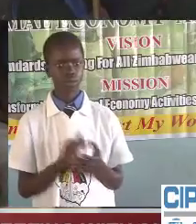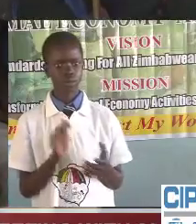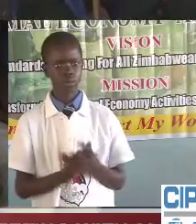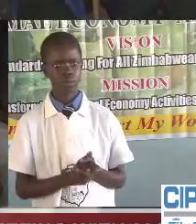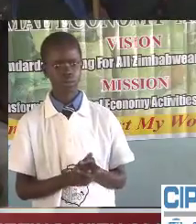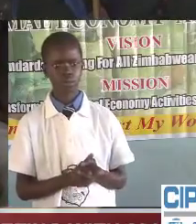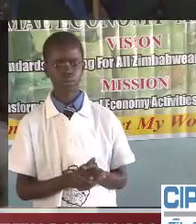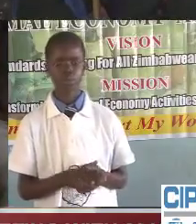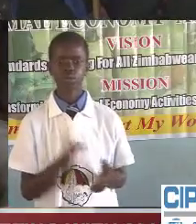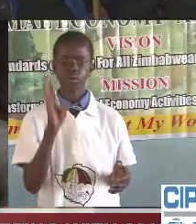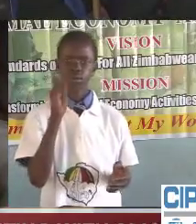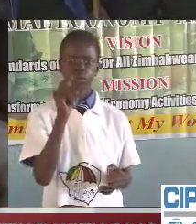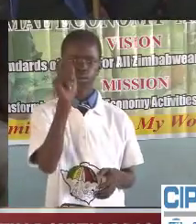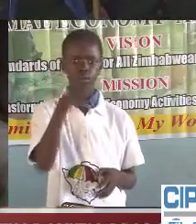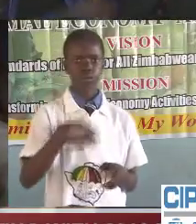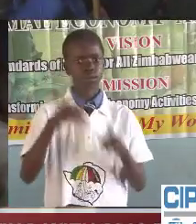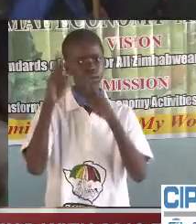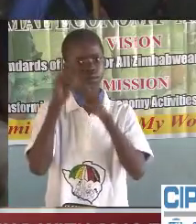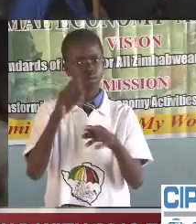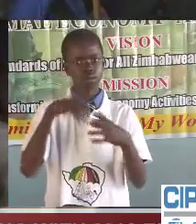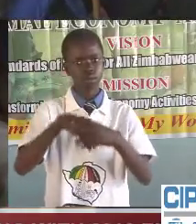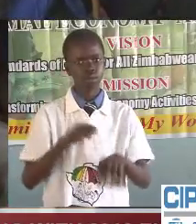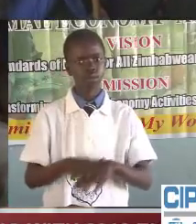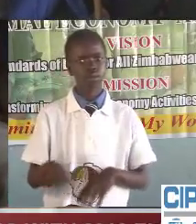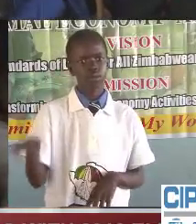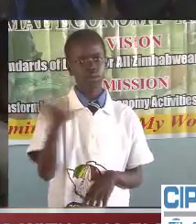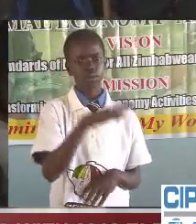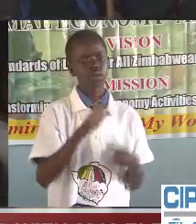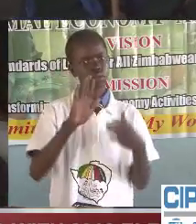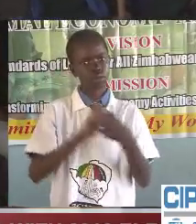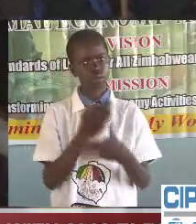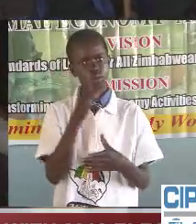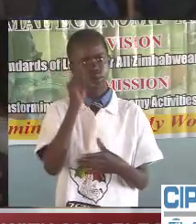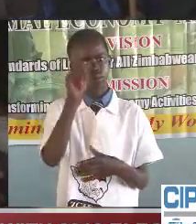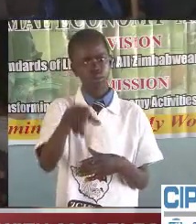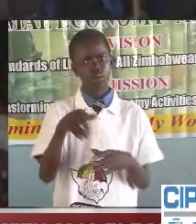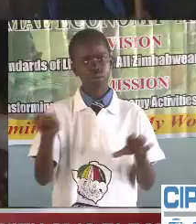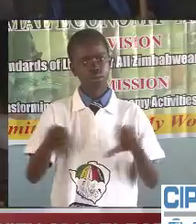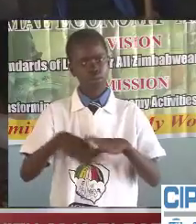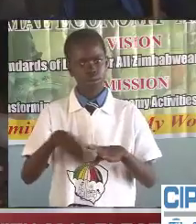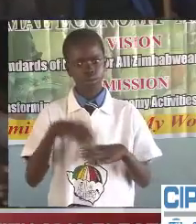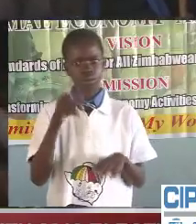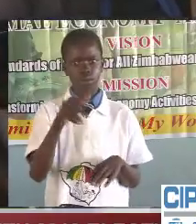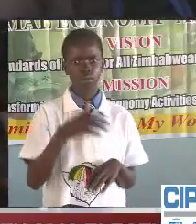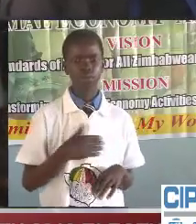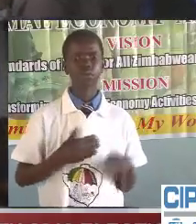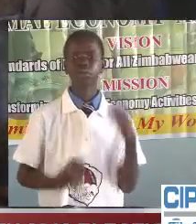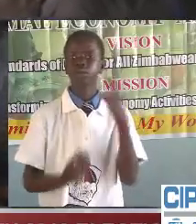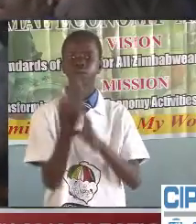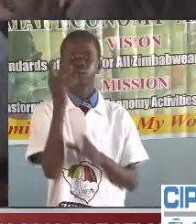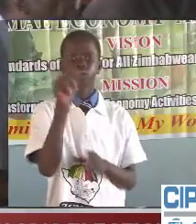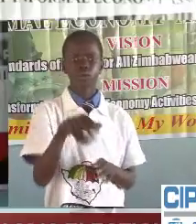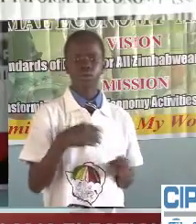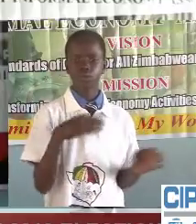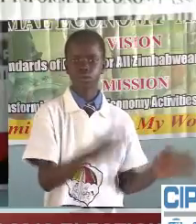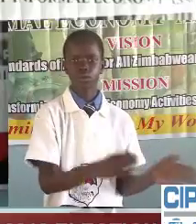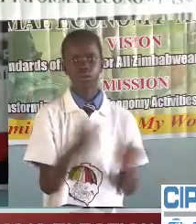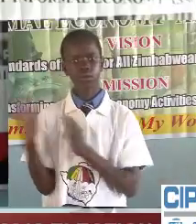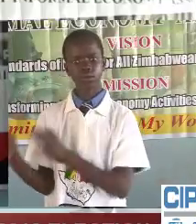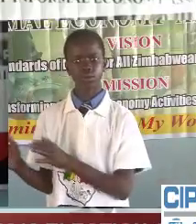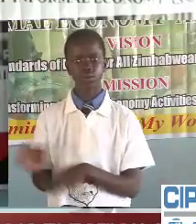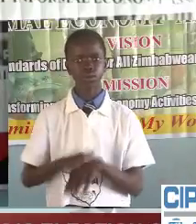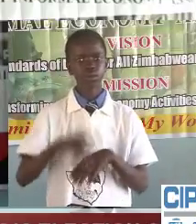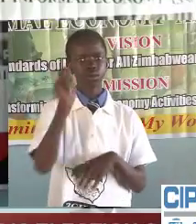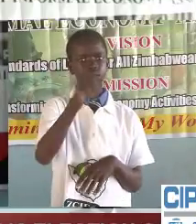And before I sit down, because as the chair, we are a movement. We are